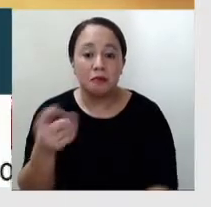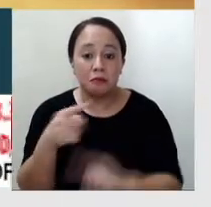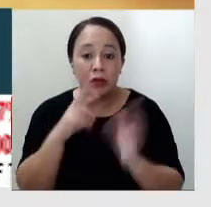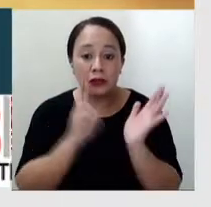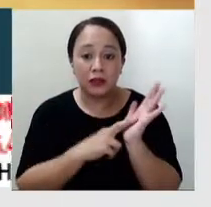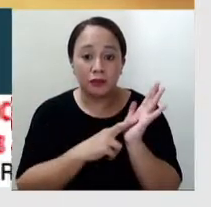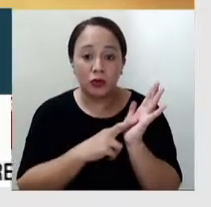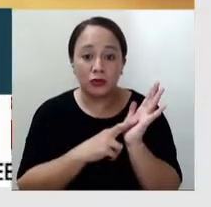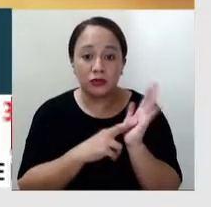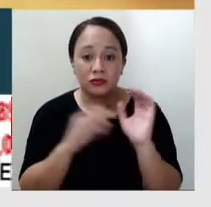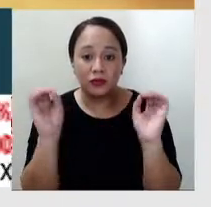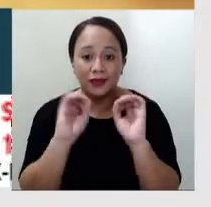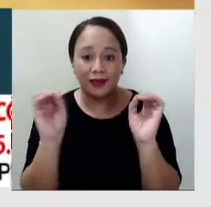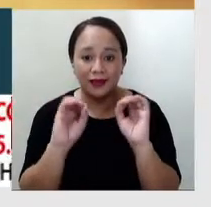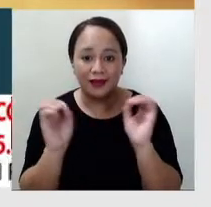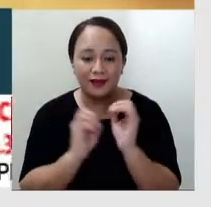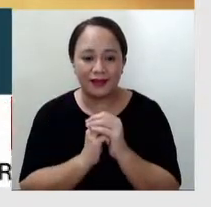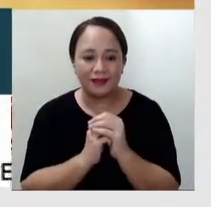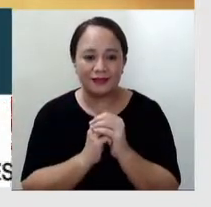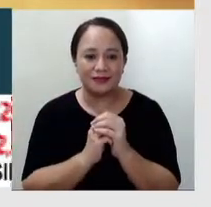of combatants kind of being